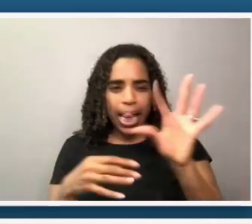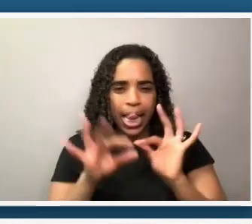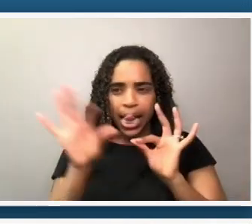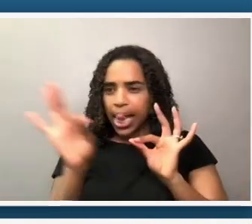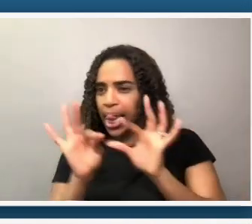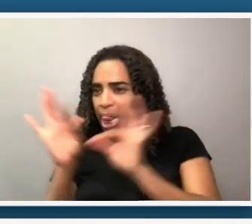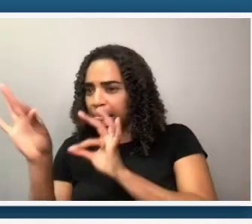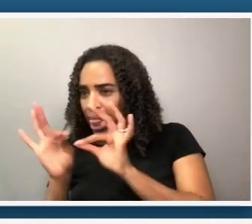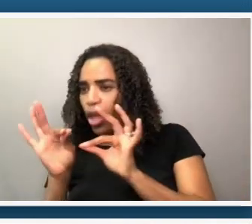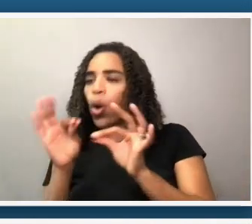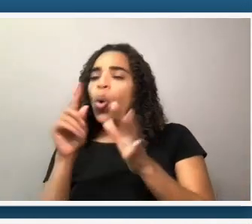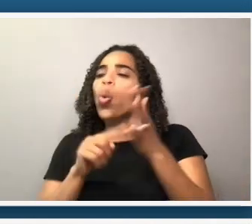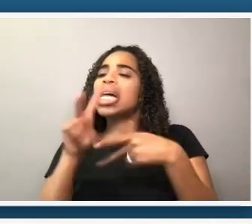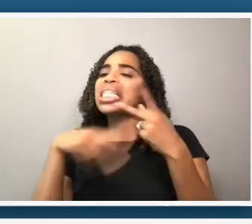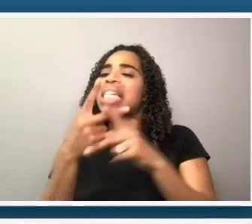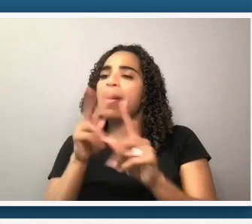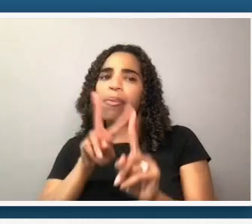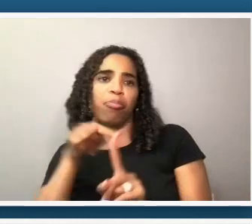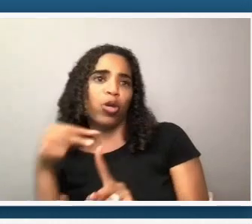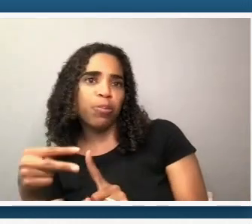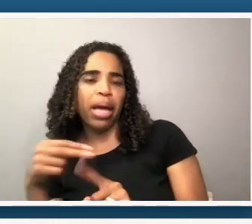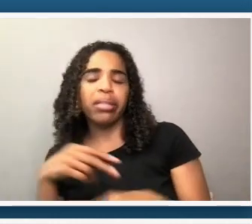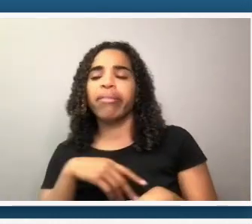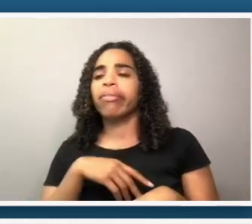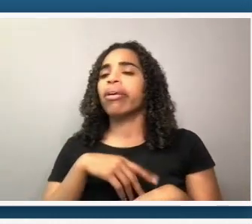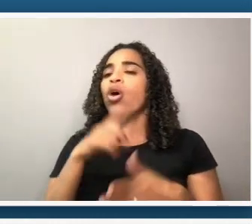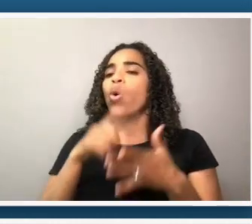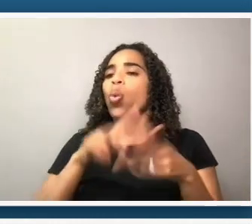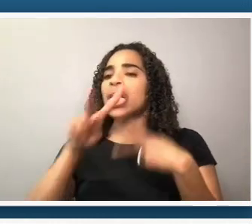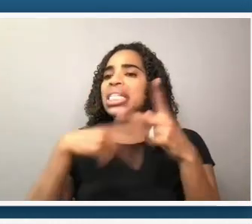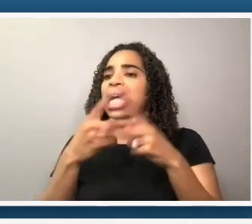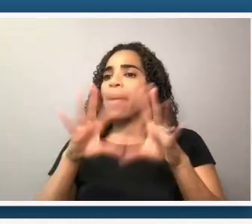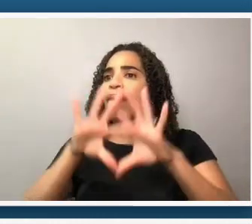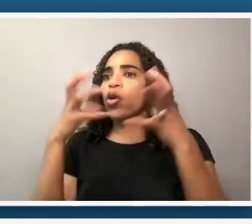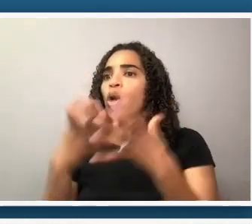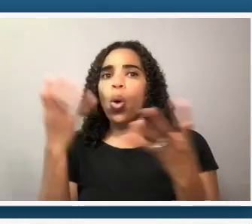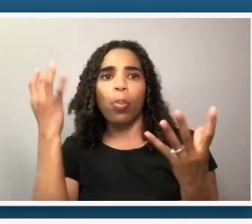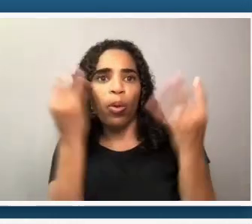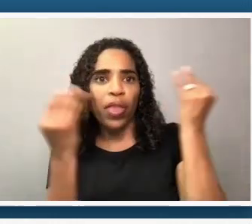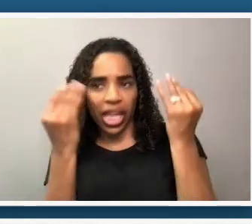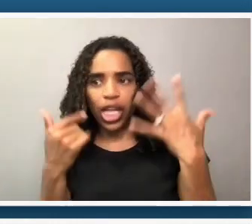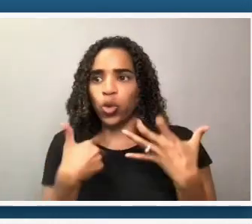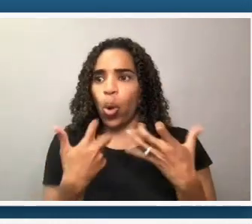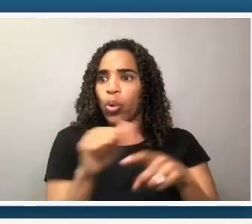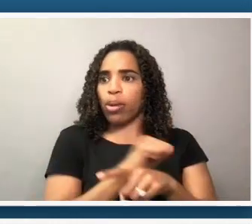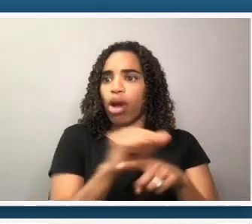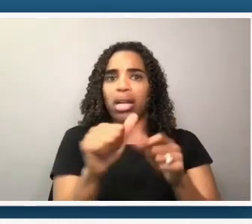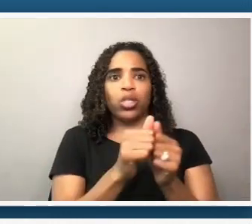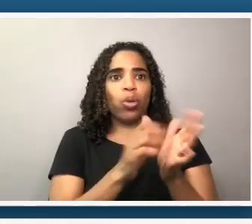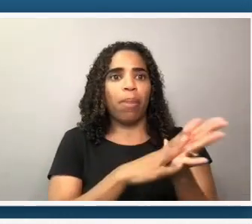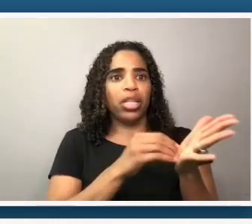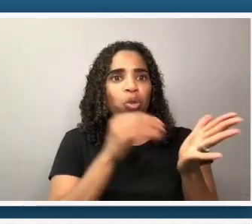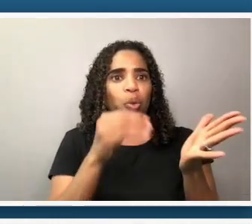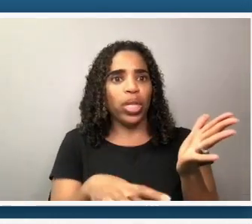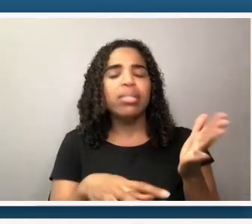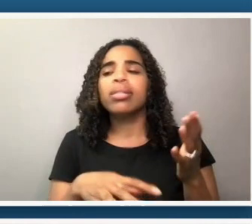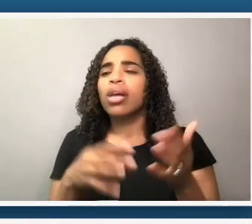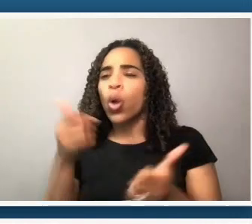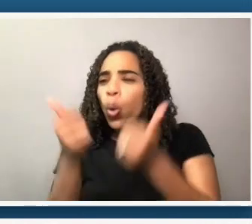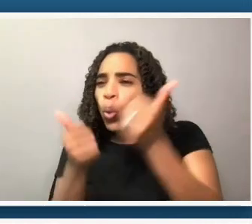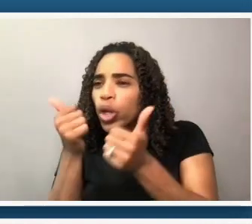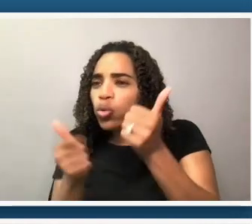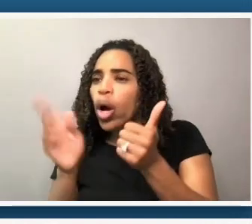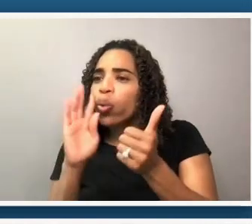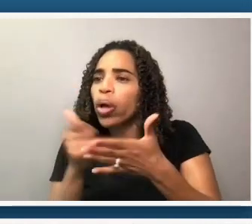exactly part of perspectives, what exactly part of global thinking might you want to be doing with your students, and what's going to get to